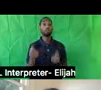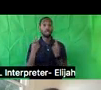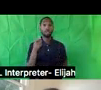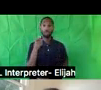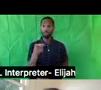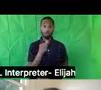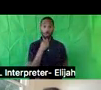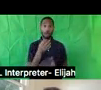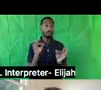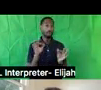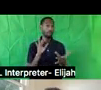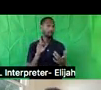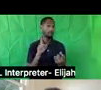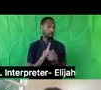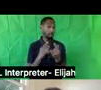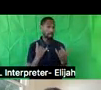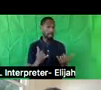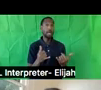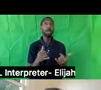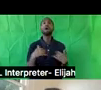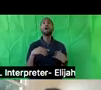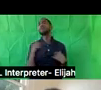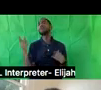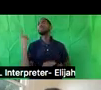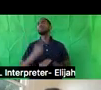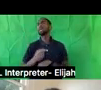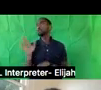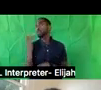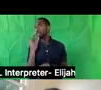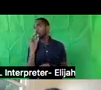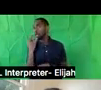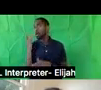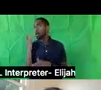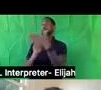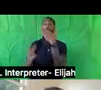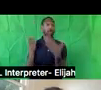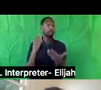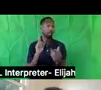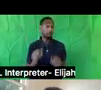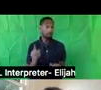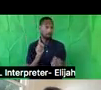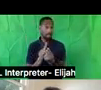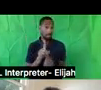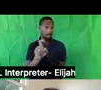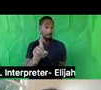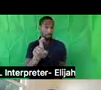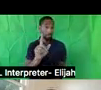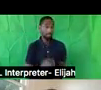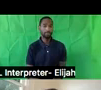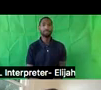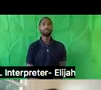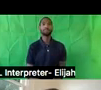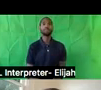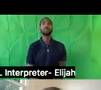longer free to meet today. Is there a day and a time that you anticipate being available? What makes